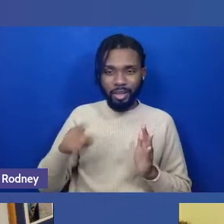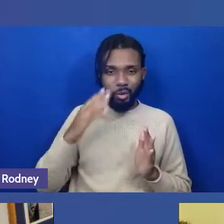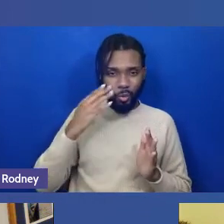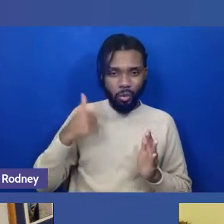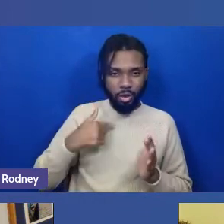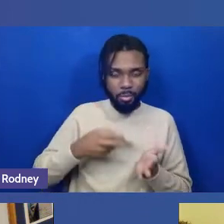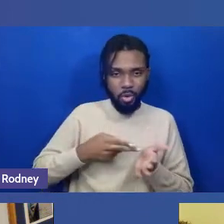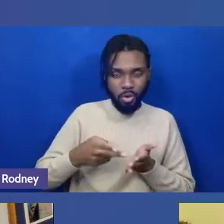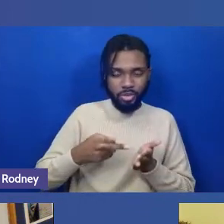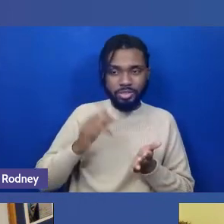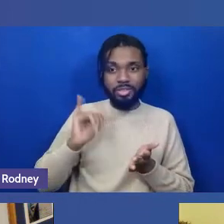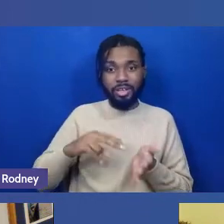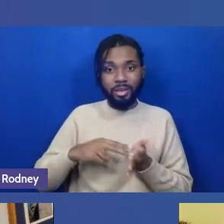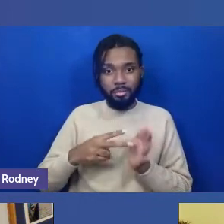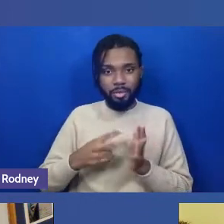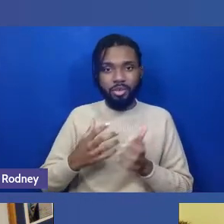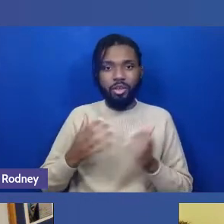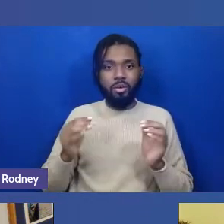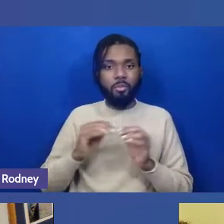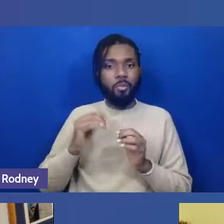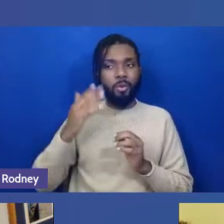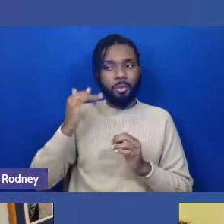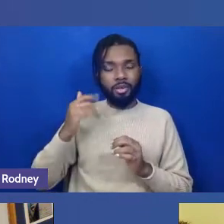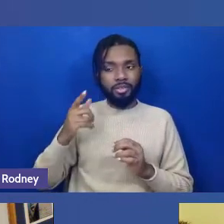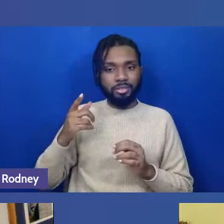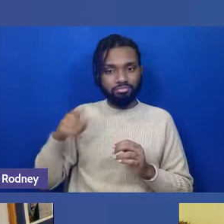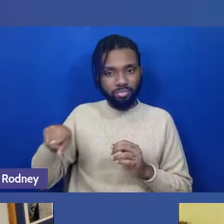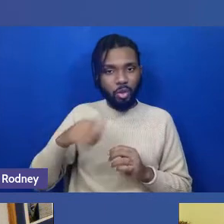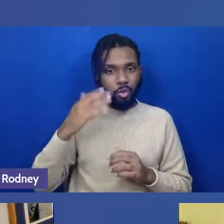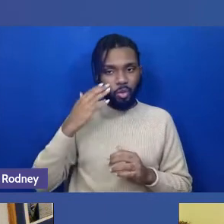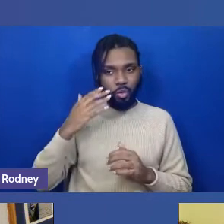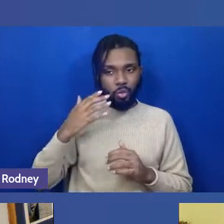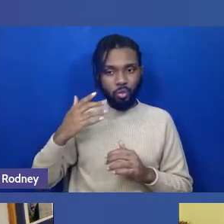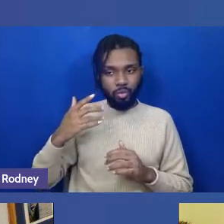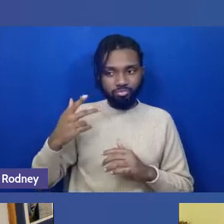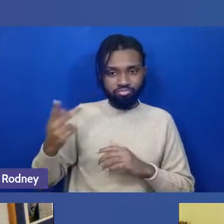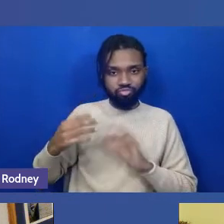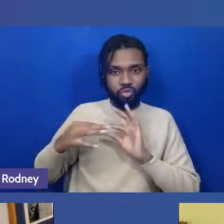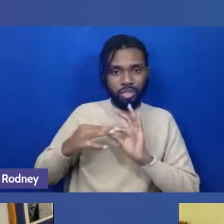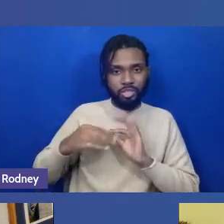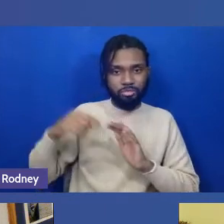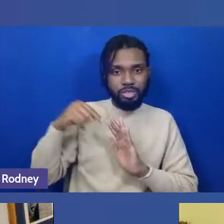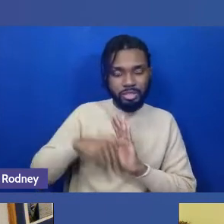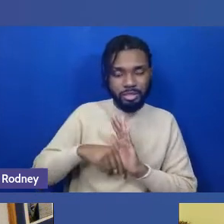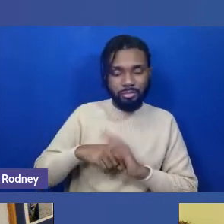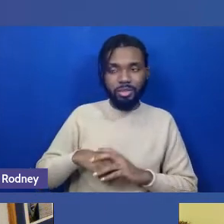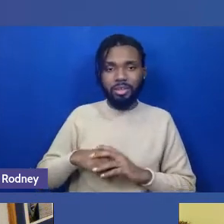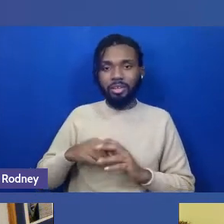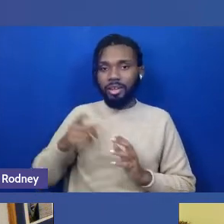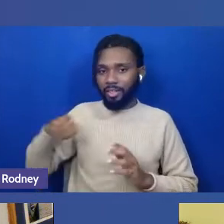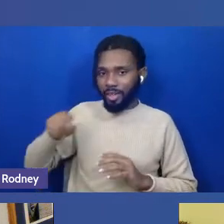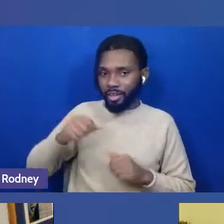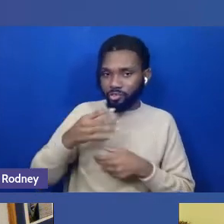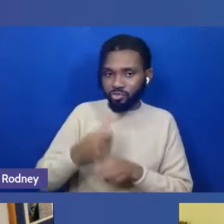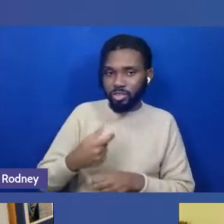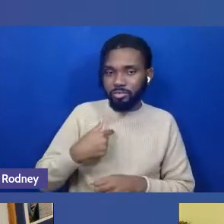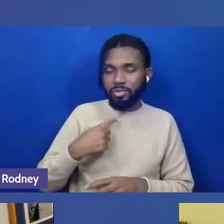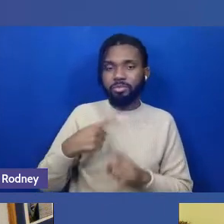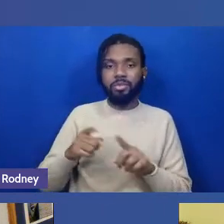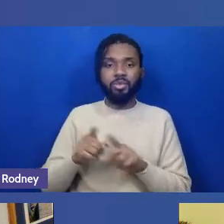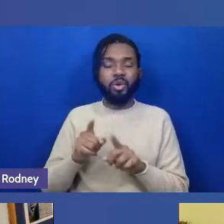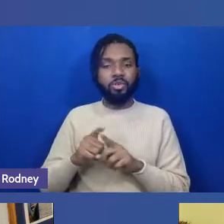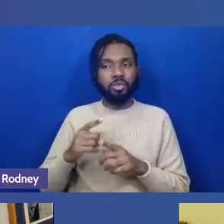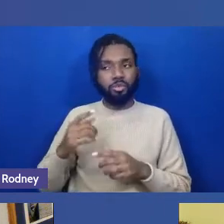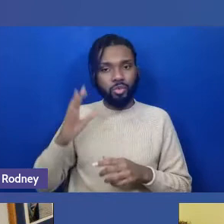means the relationships are deep. And that ultimately they can trust me and they know that I'm doing the work and that I'm thinking about things